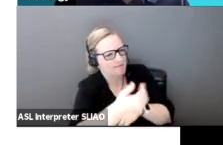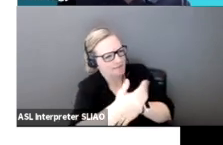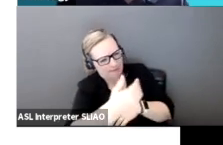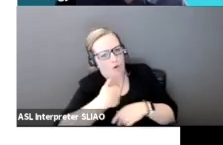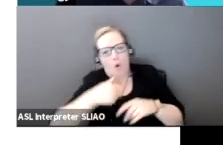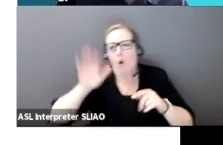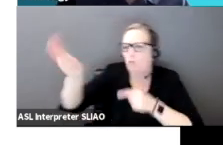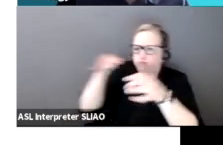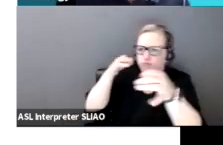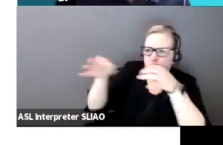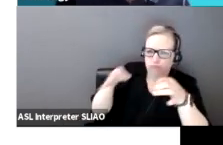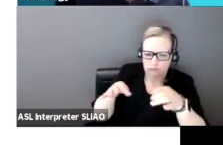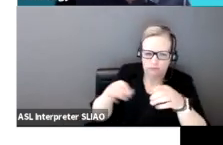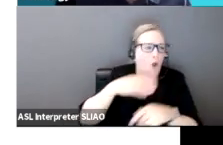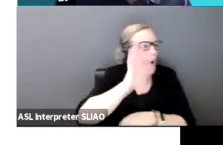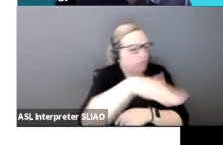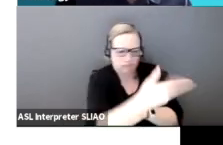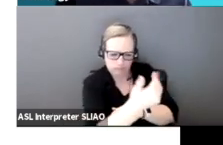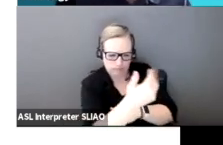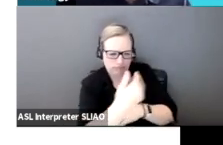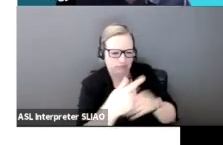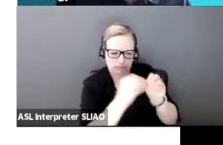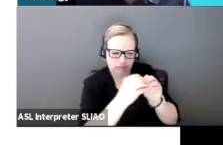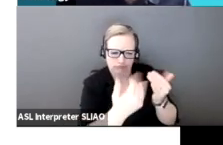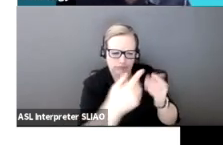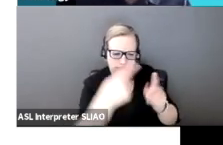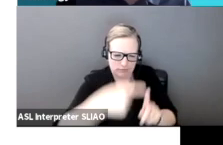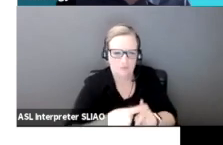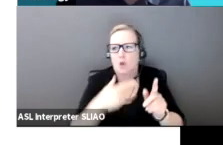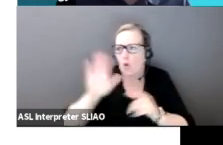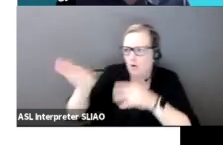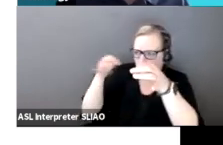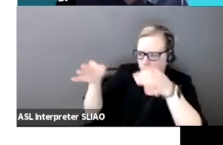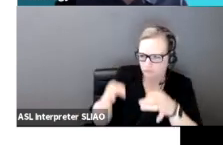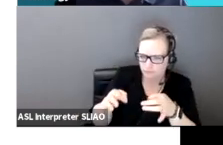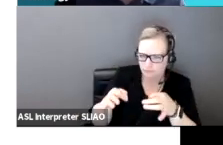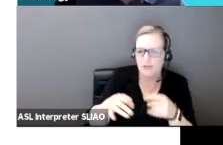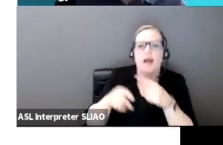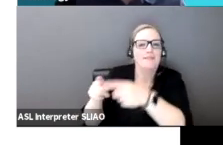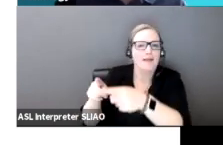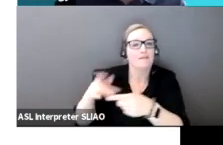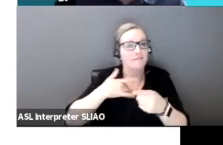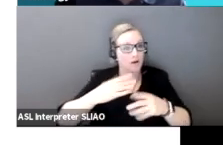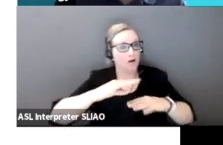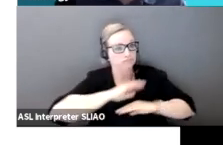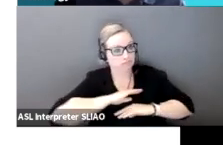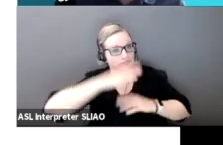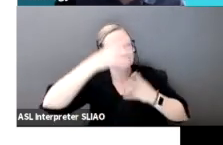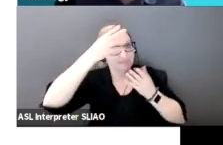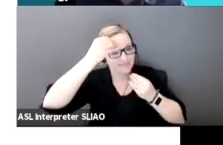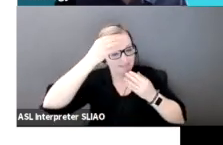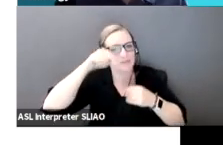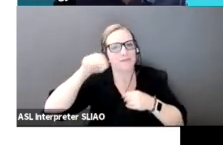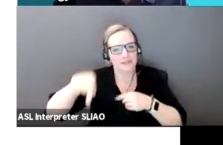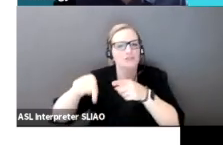on the patentability of it. That yellow section, the center line there, that's called the examination